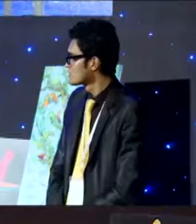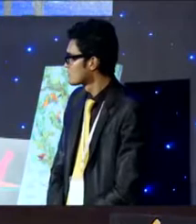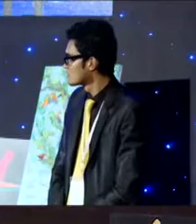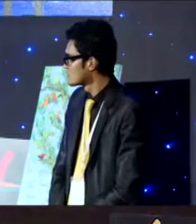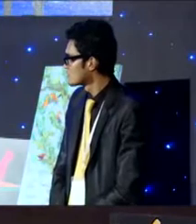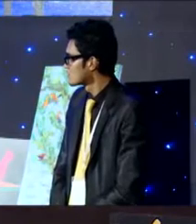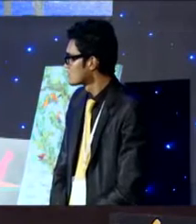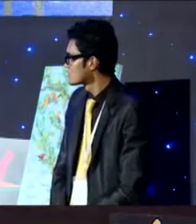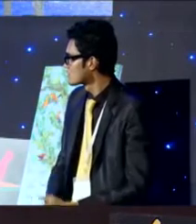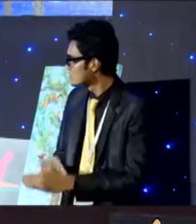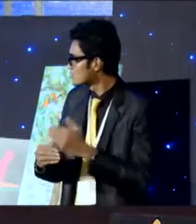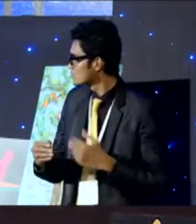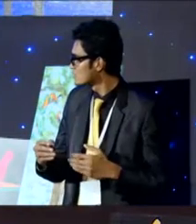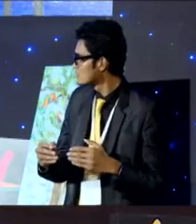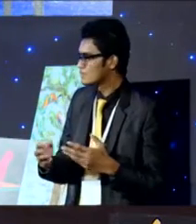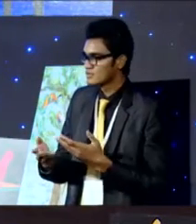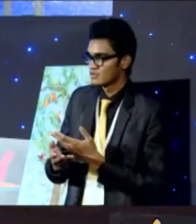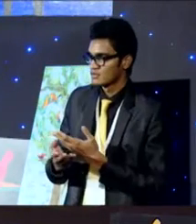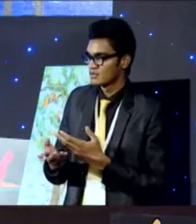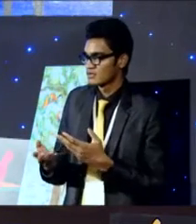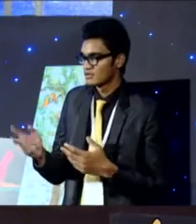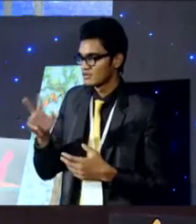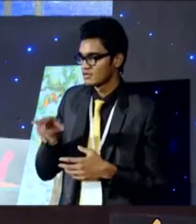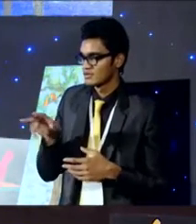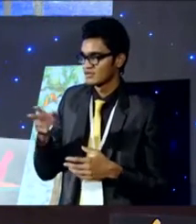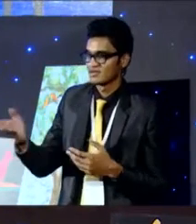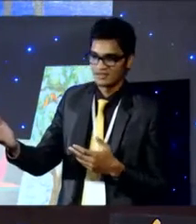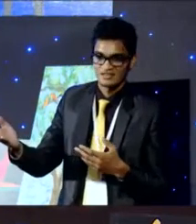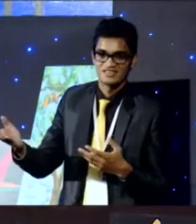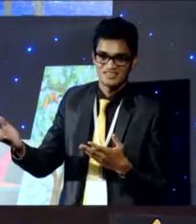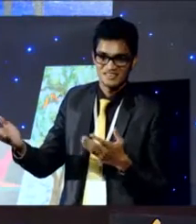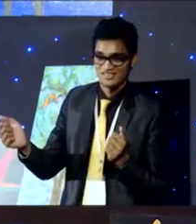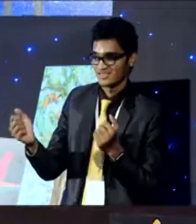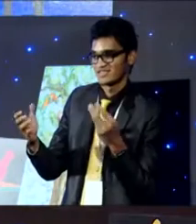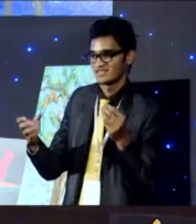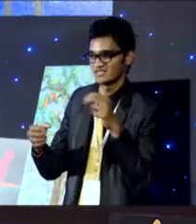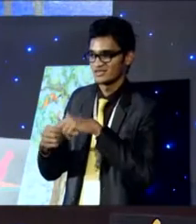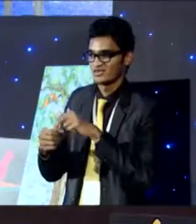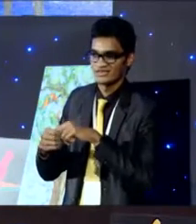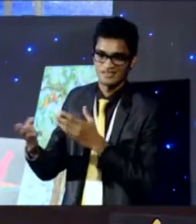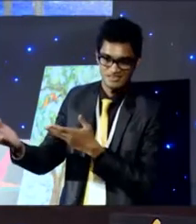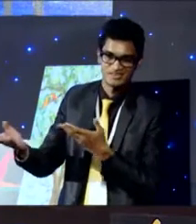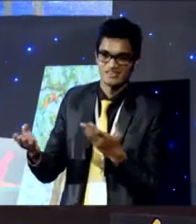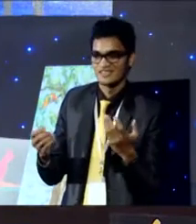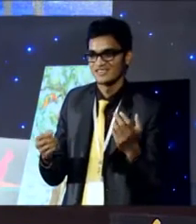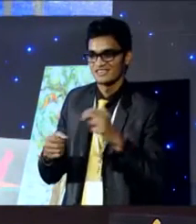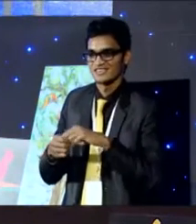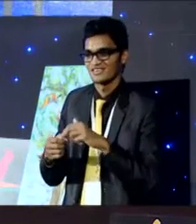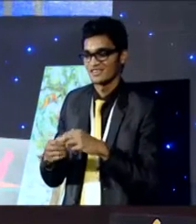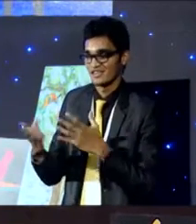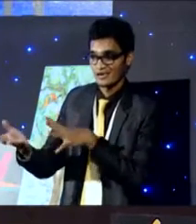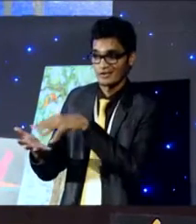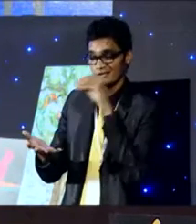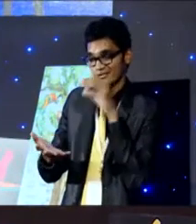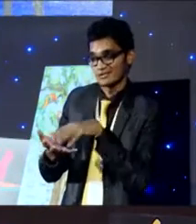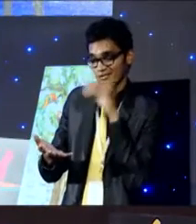in the 8-year time, was hiring people who was right in front of me here. And that changed the whole game for us. That really allowed us to learn what